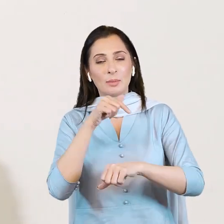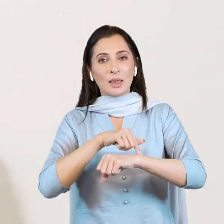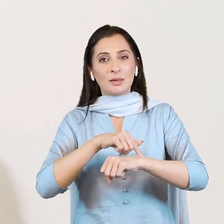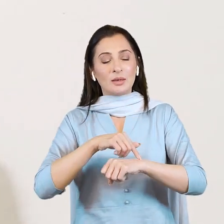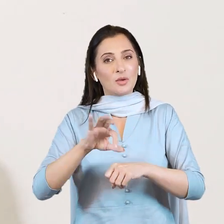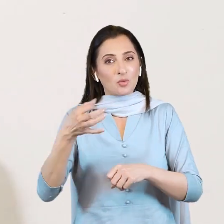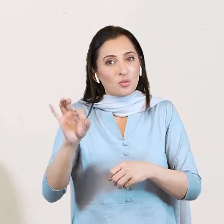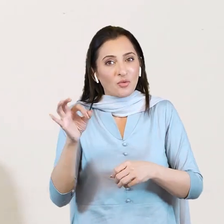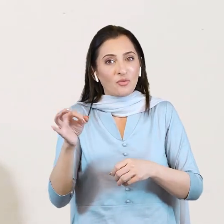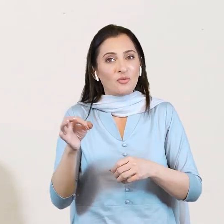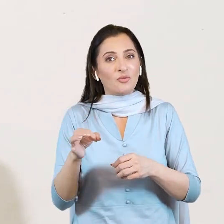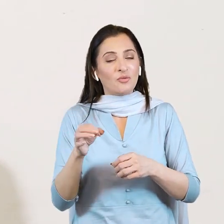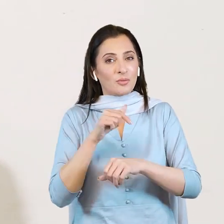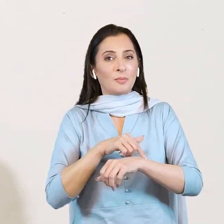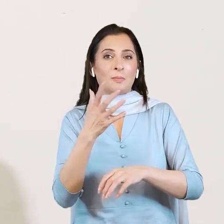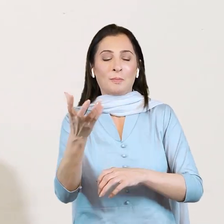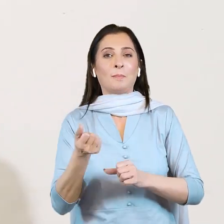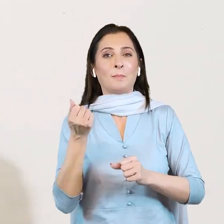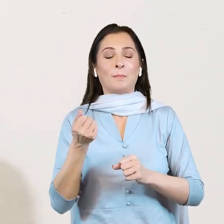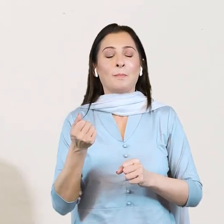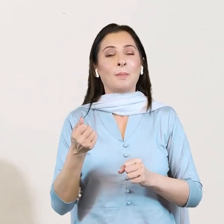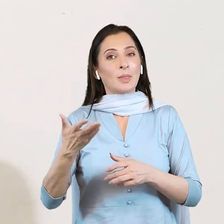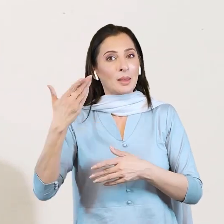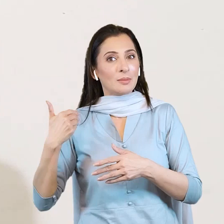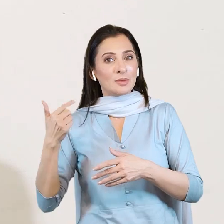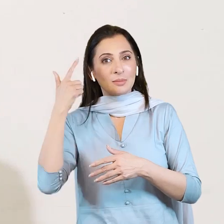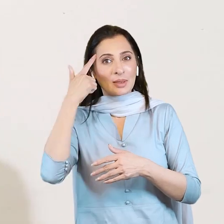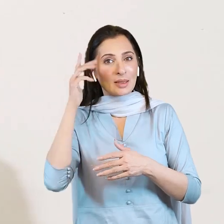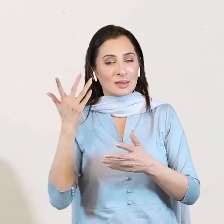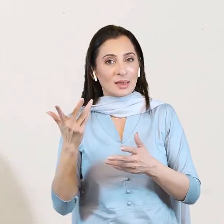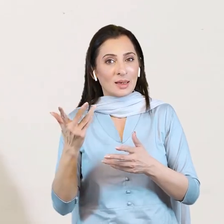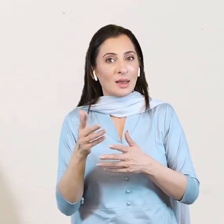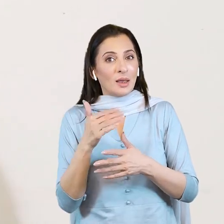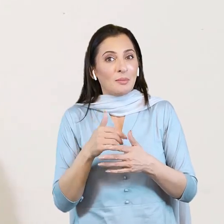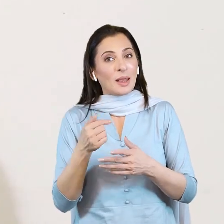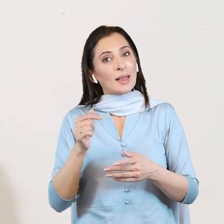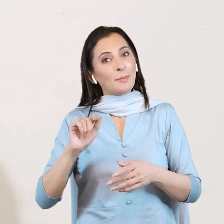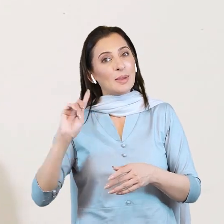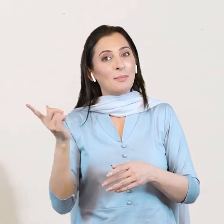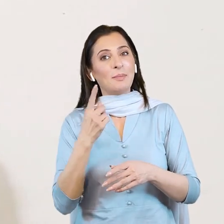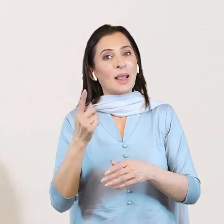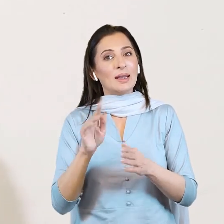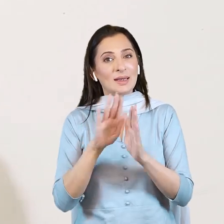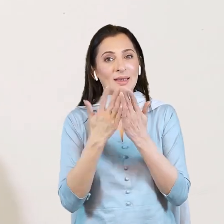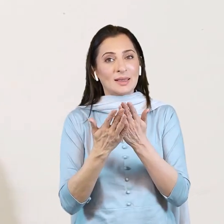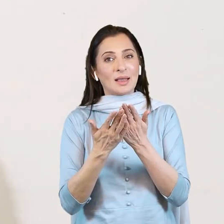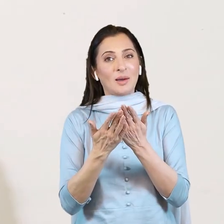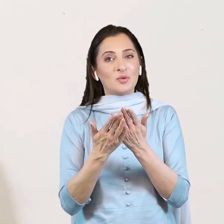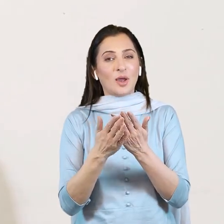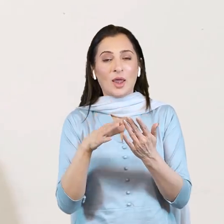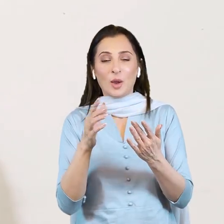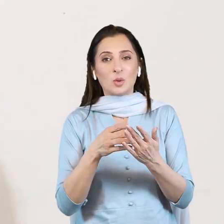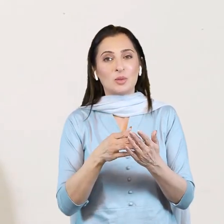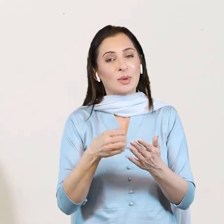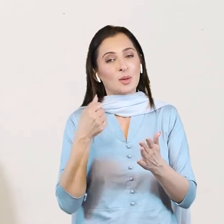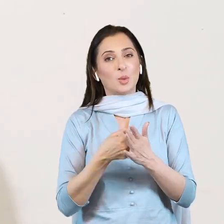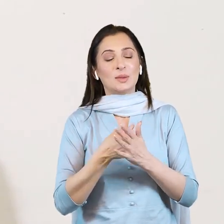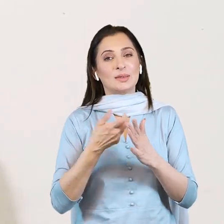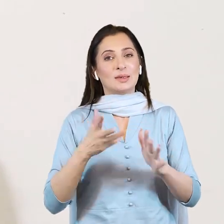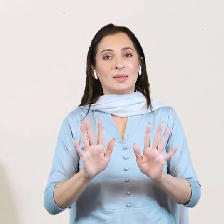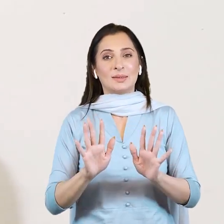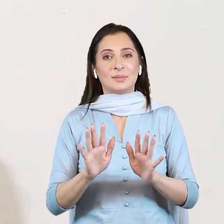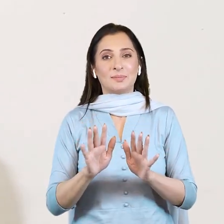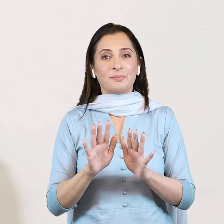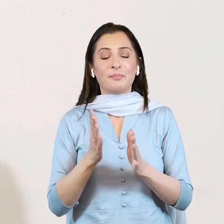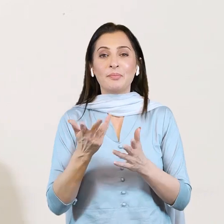the plot for my first book. The thing about writing is though, no matter how clear your plot may be, writer's block is